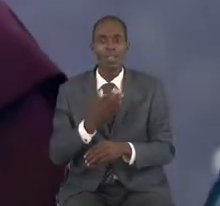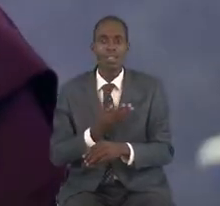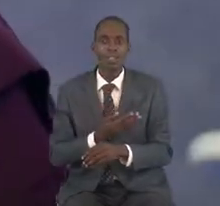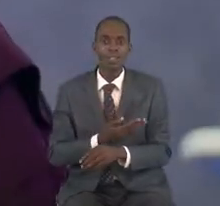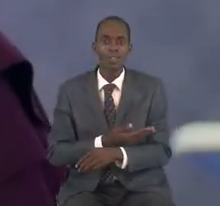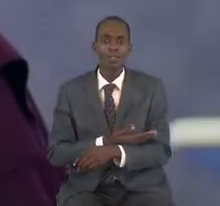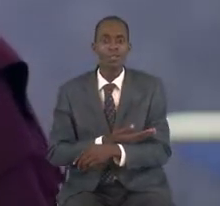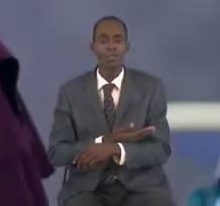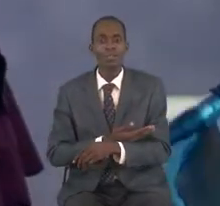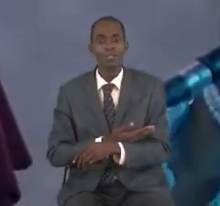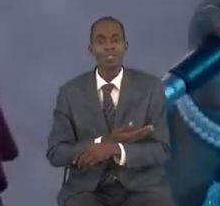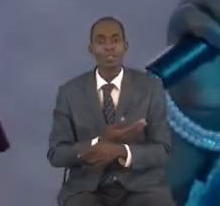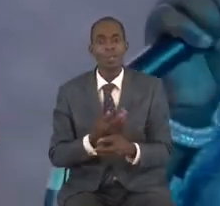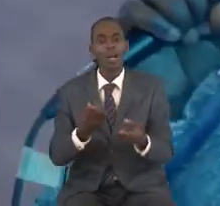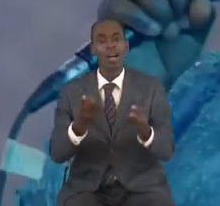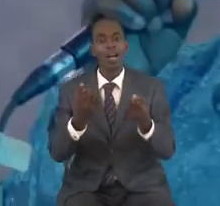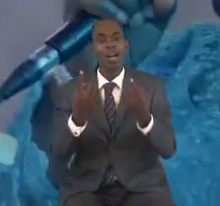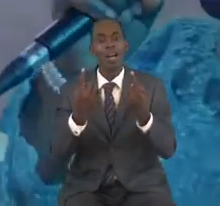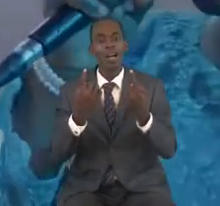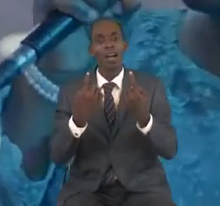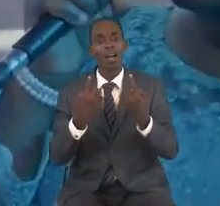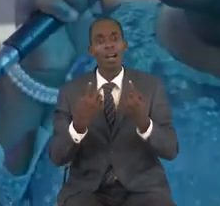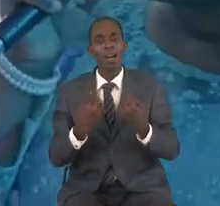come holy spirit